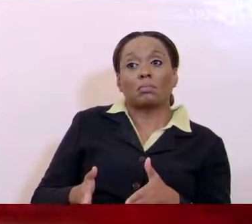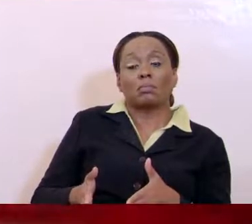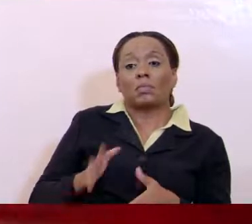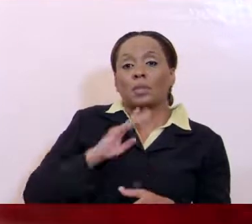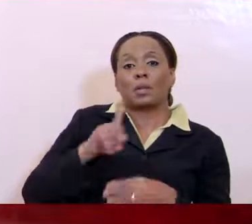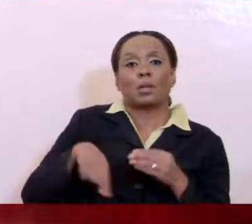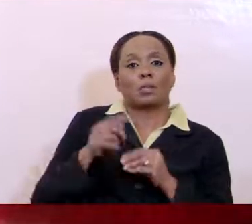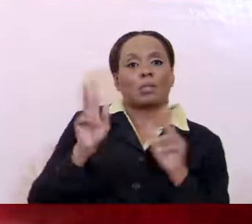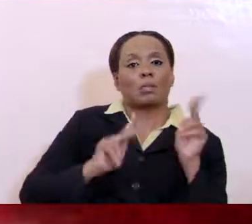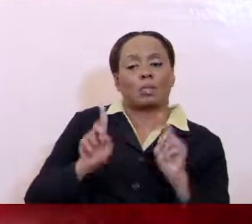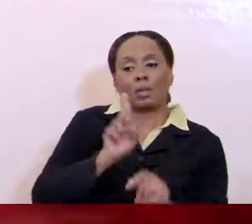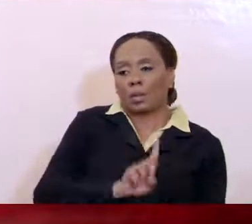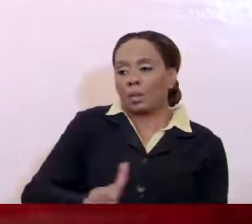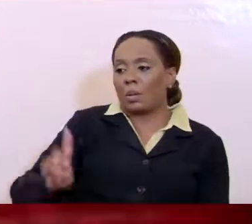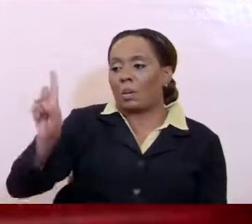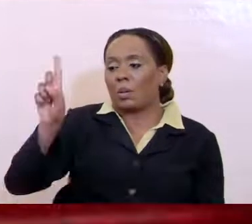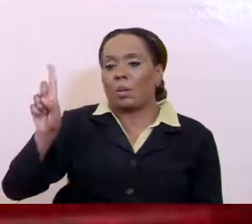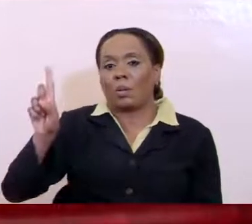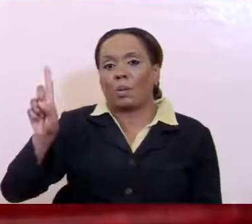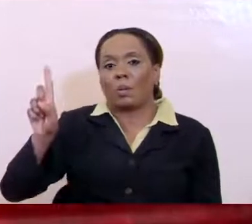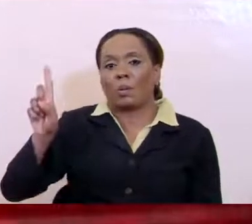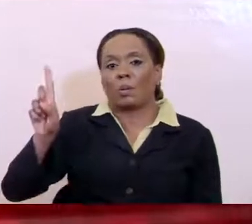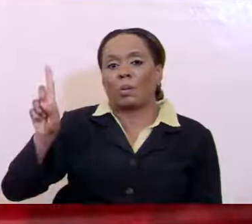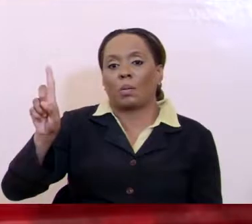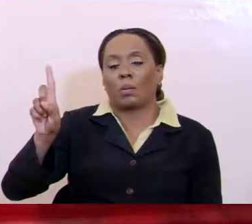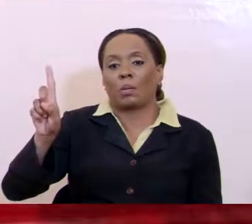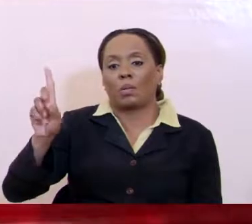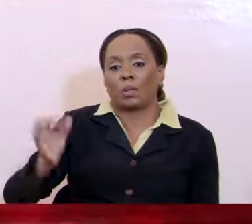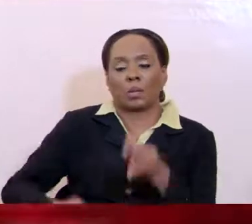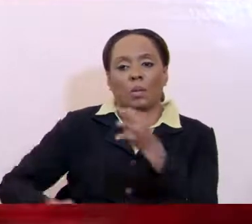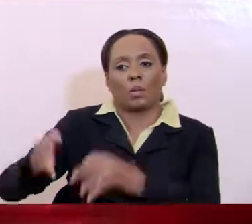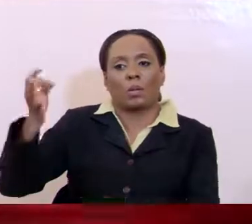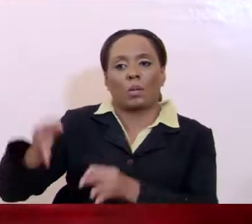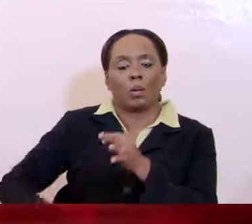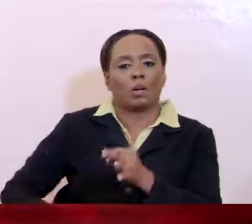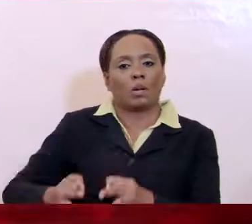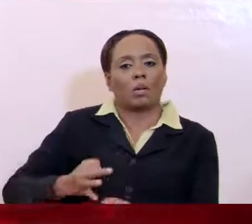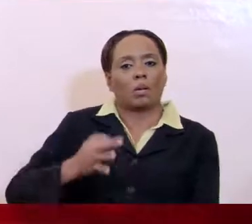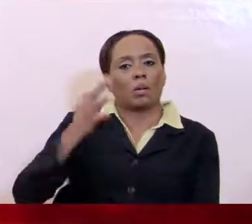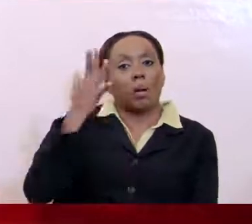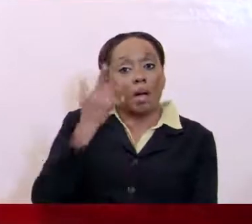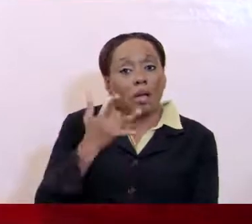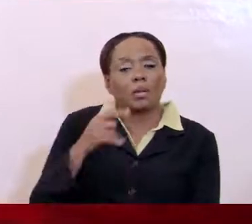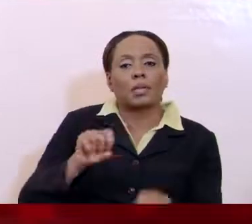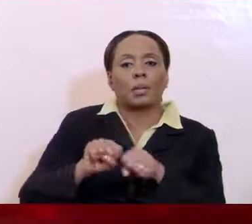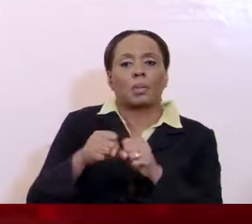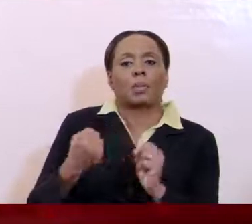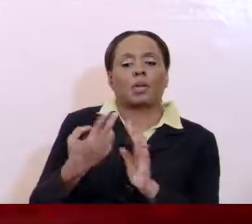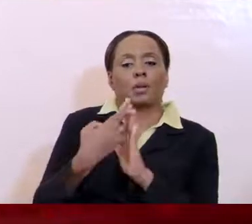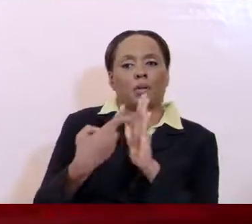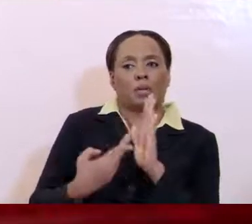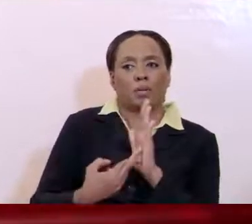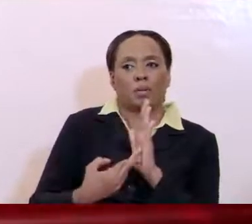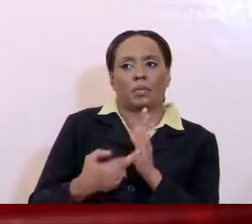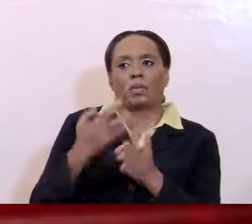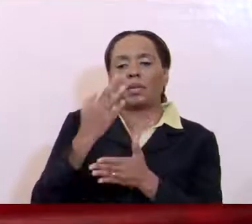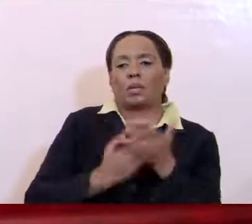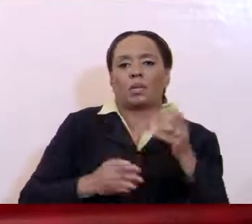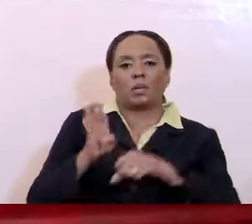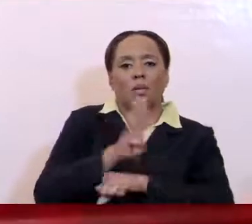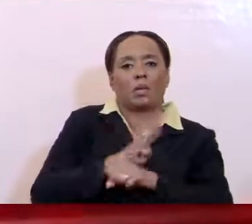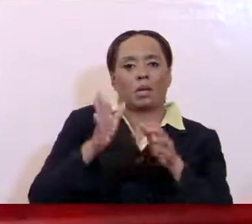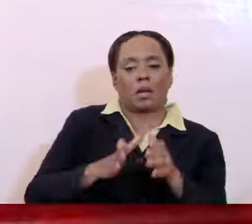courts in contravention of the protocols. We would have seen some Barbadians being remanded to prison,